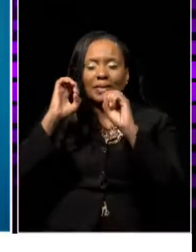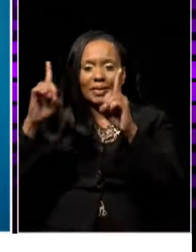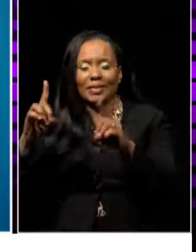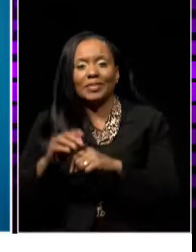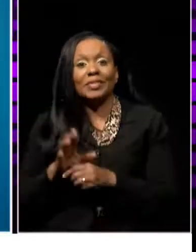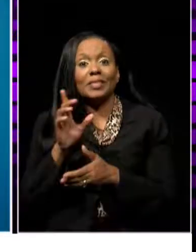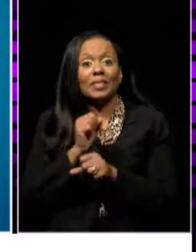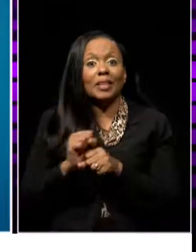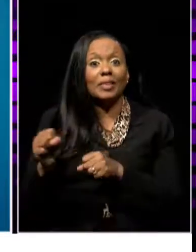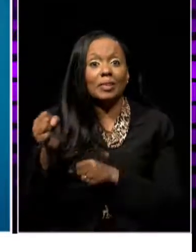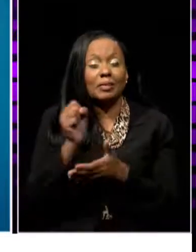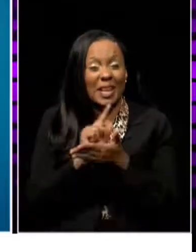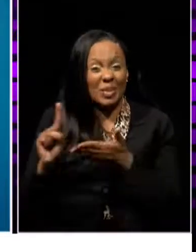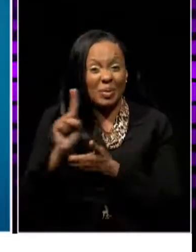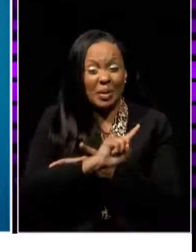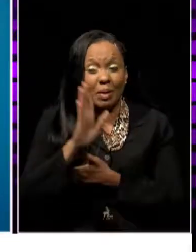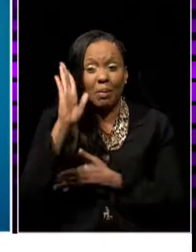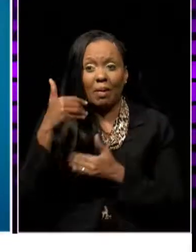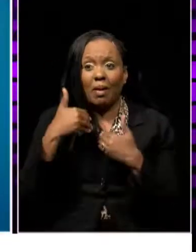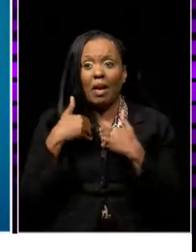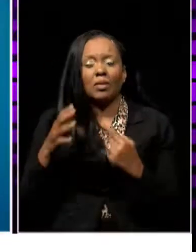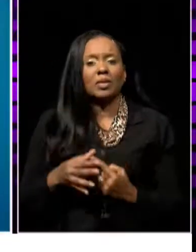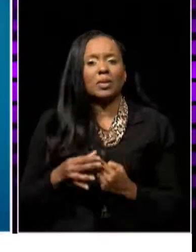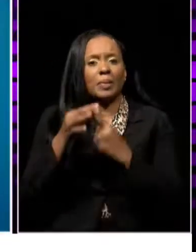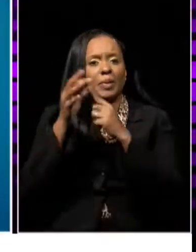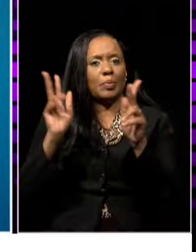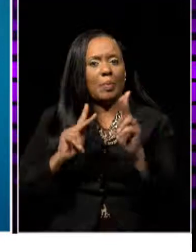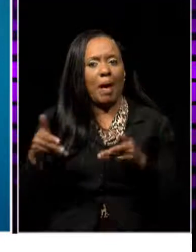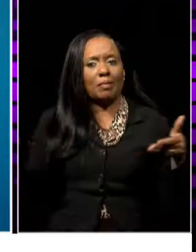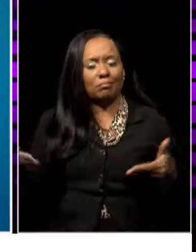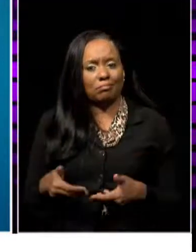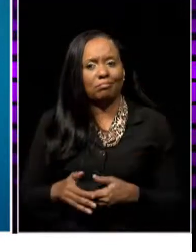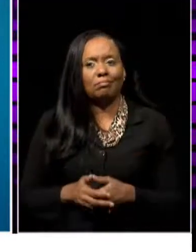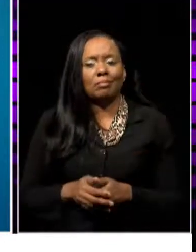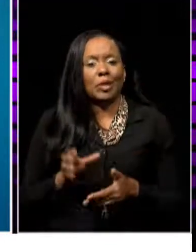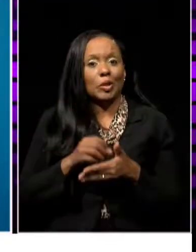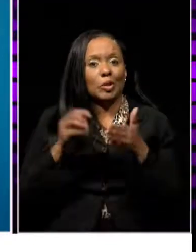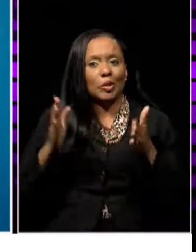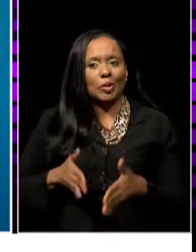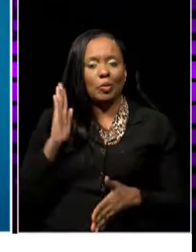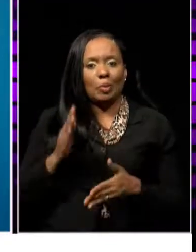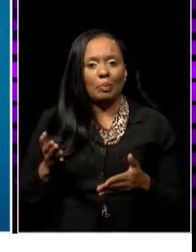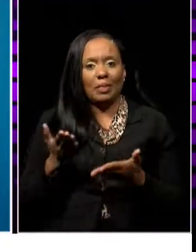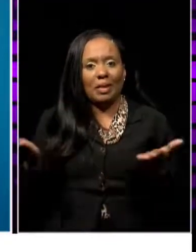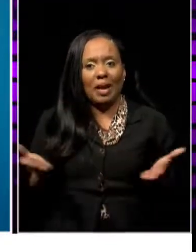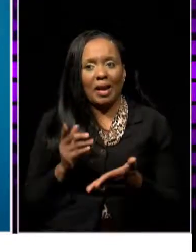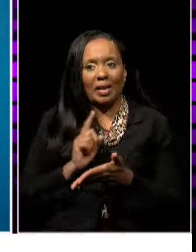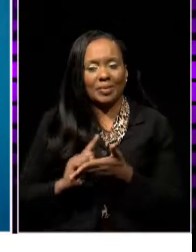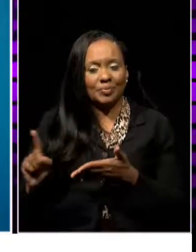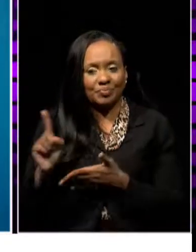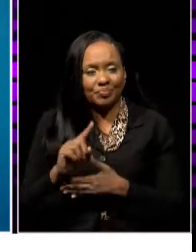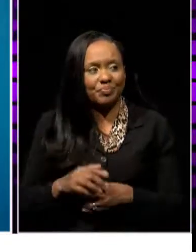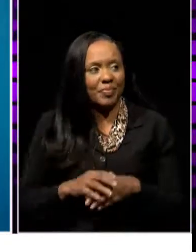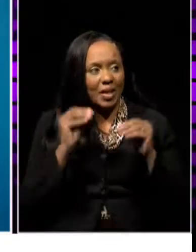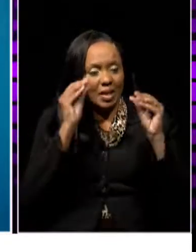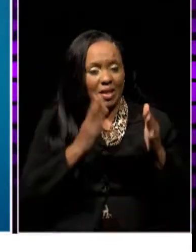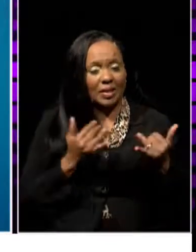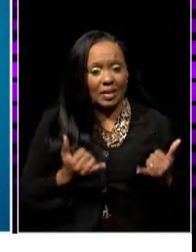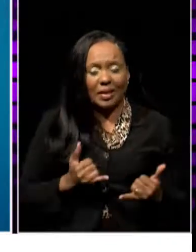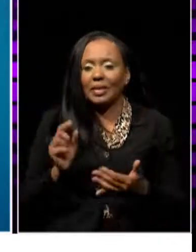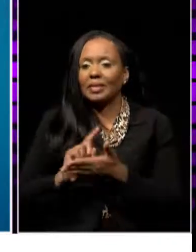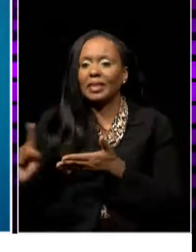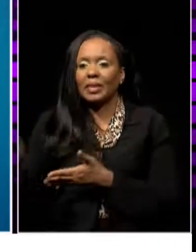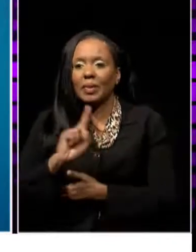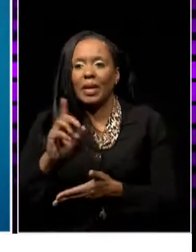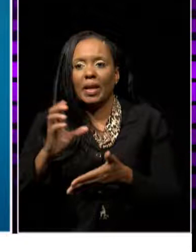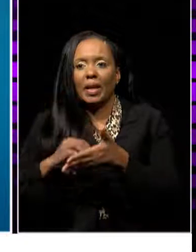as we have with us some special guests. We'll have the students next week. So we've heard the teachers today, and next week we'll